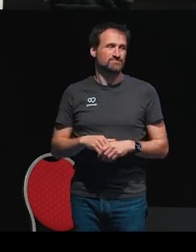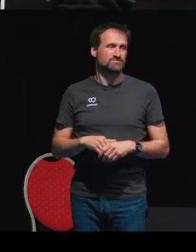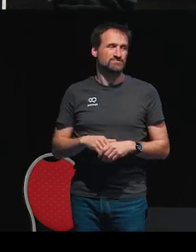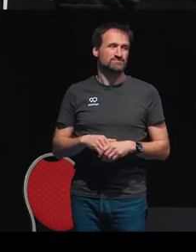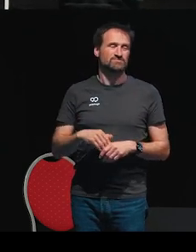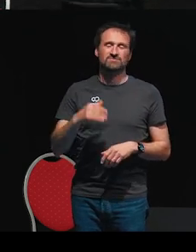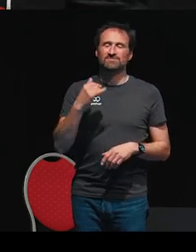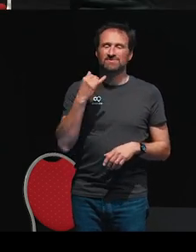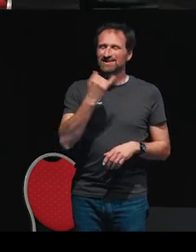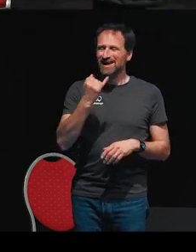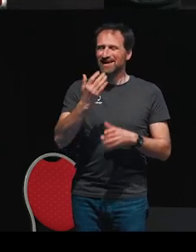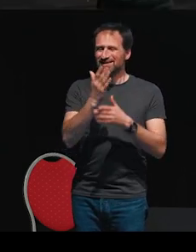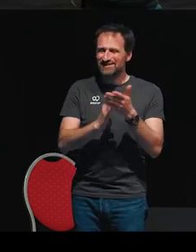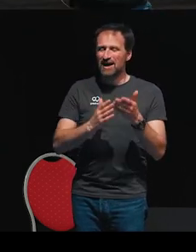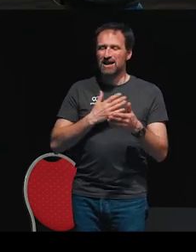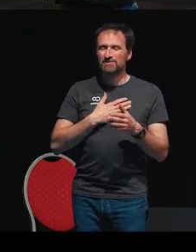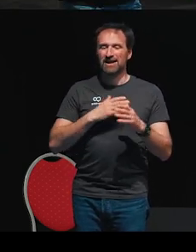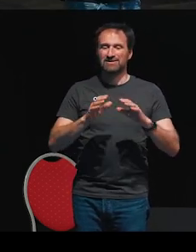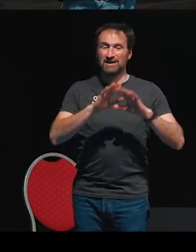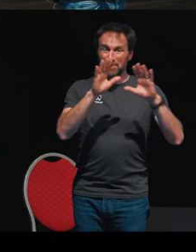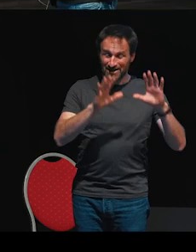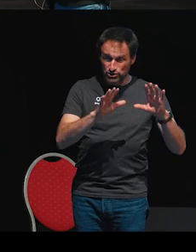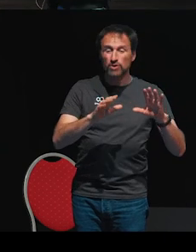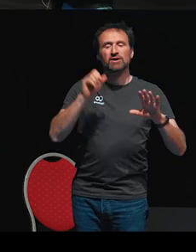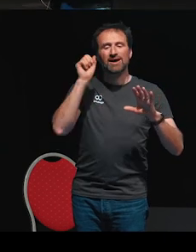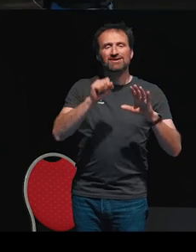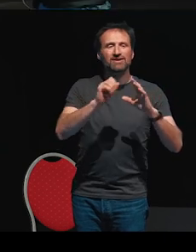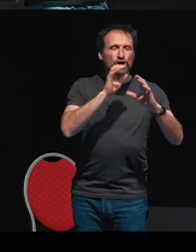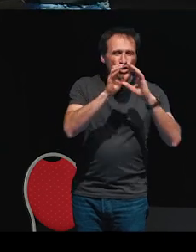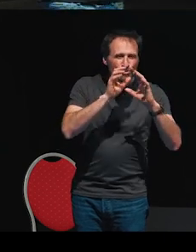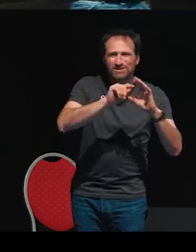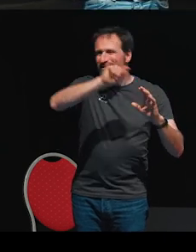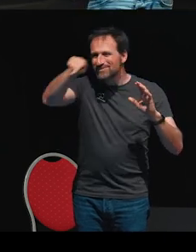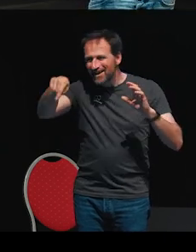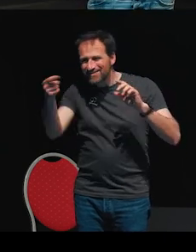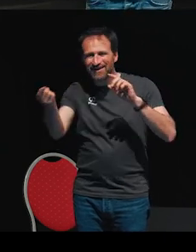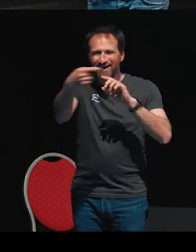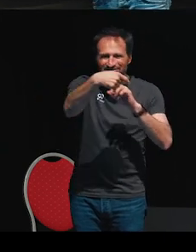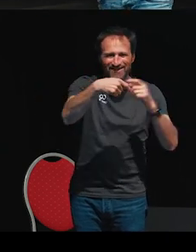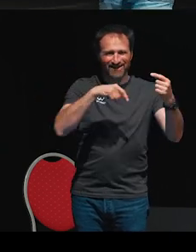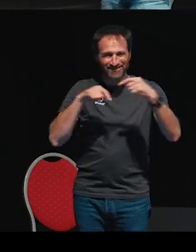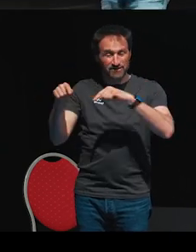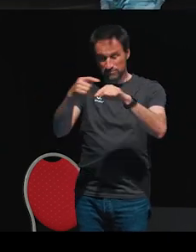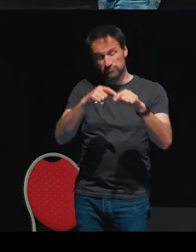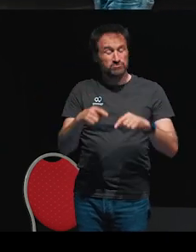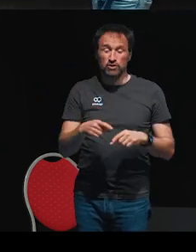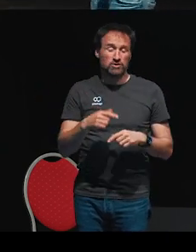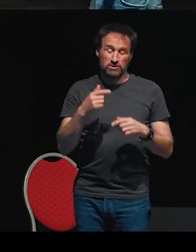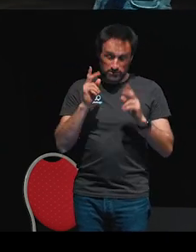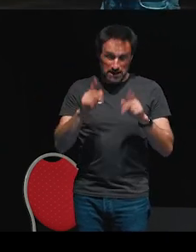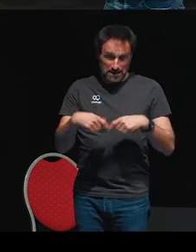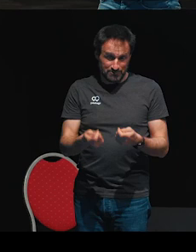part of your application can communicate with any other part. And it is very easy to introduce a total